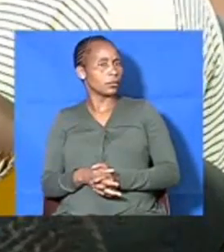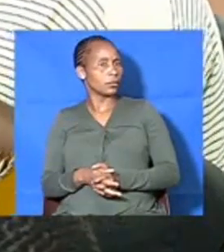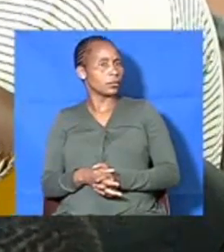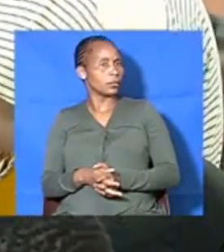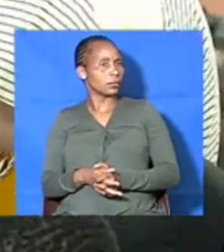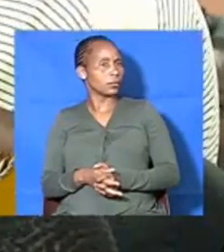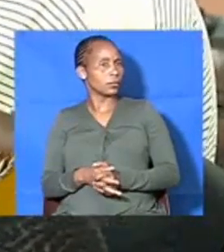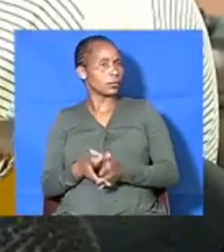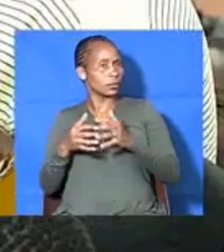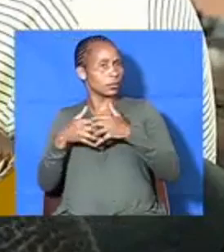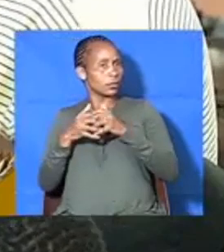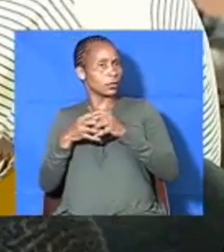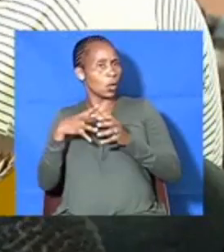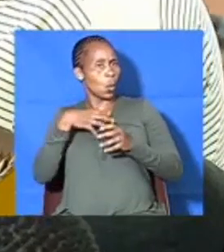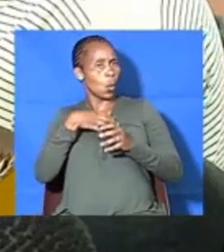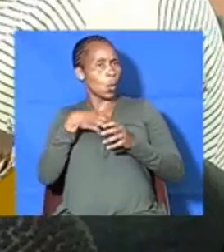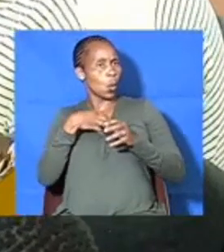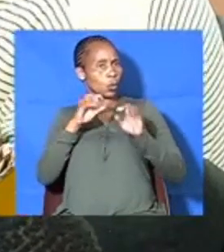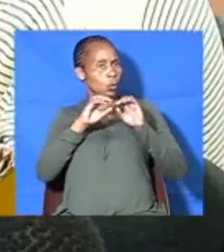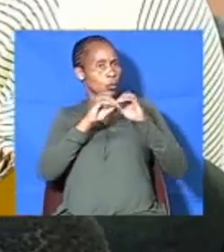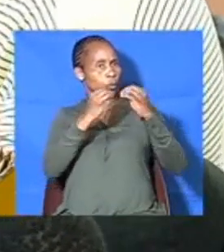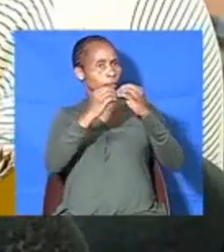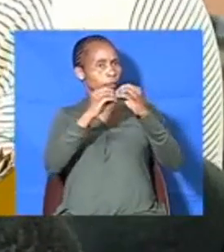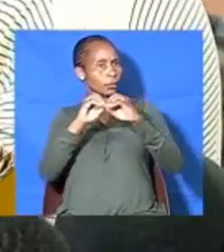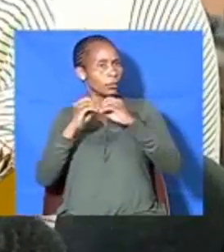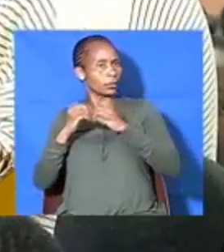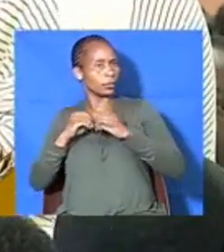Because there are no medicines.